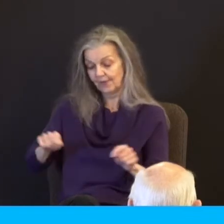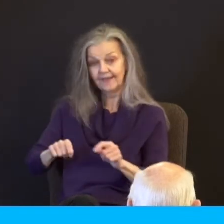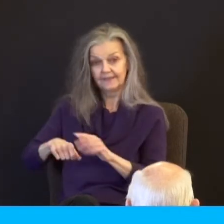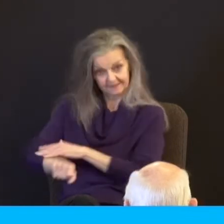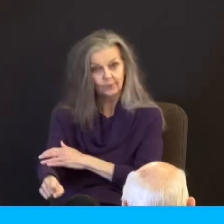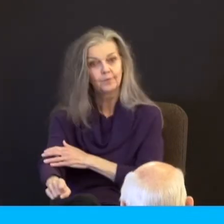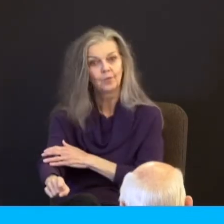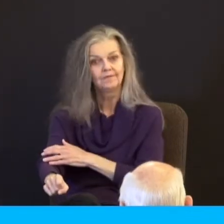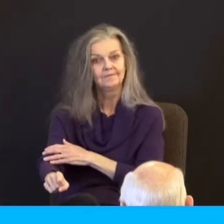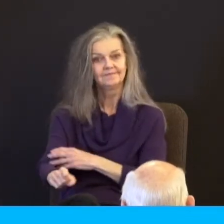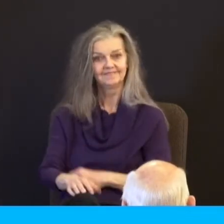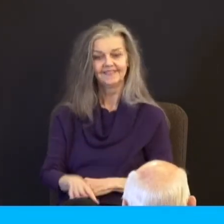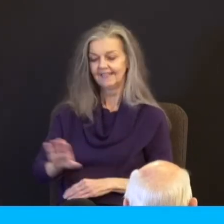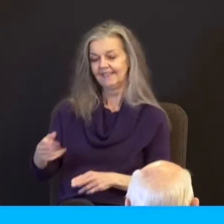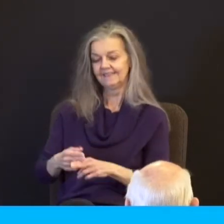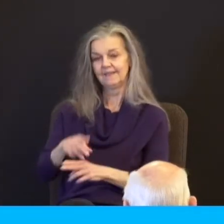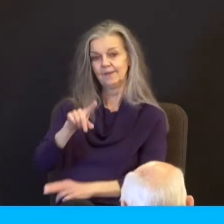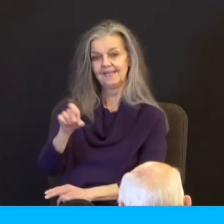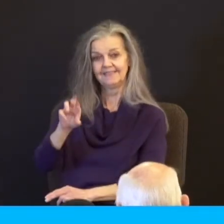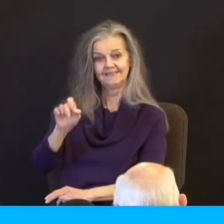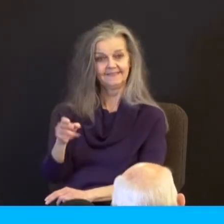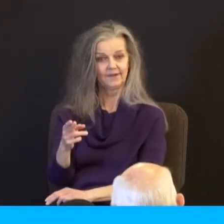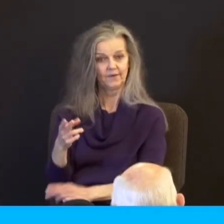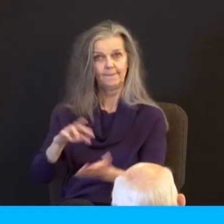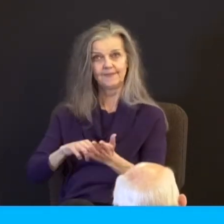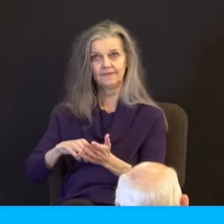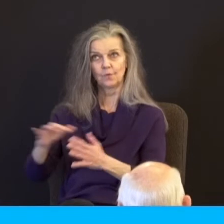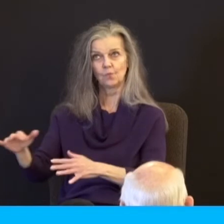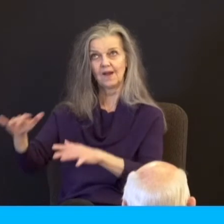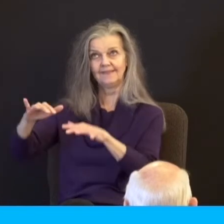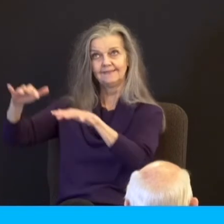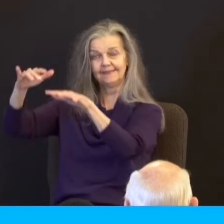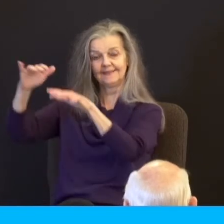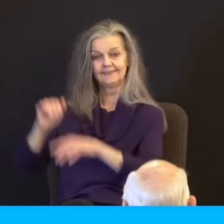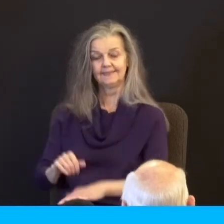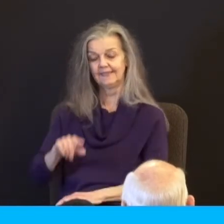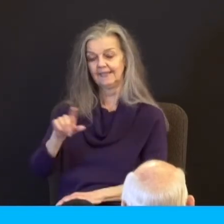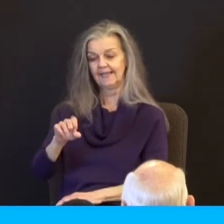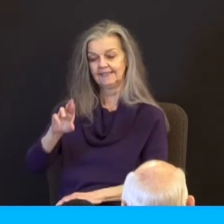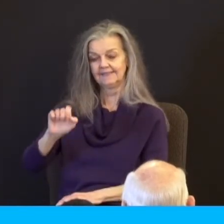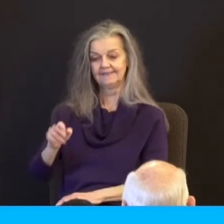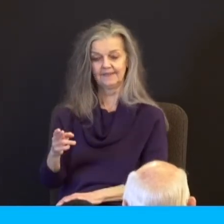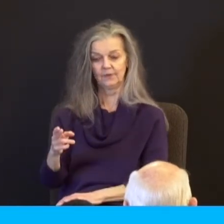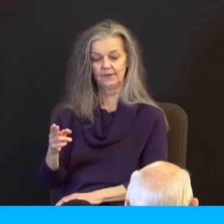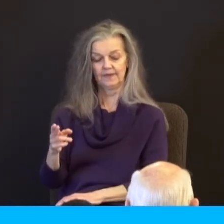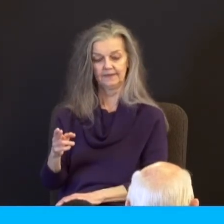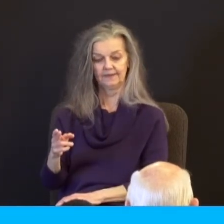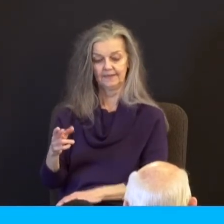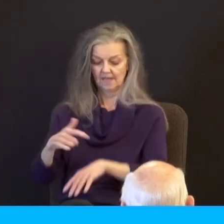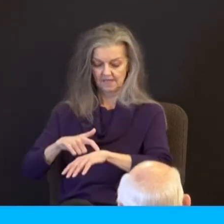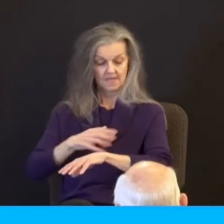thread upon his hand, and his name was called Zara, which seems to be rising. His name was called Zara. I would call him late.